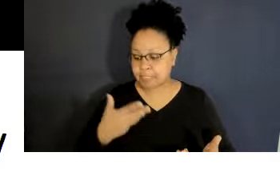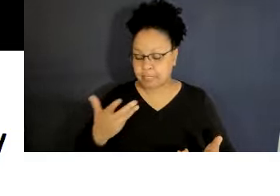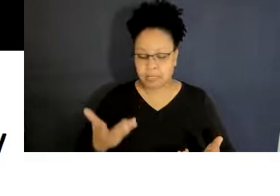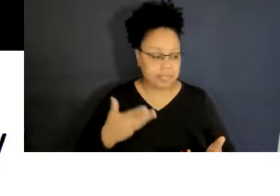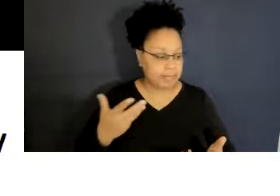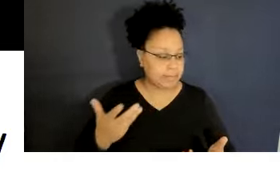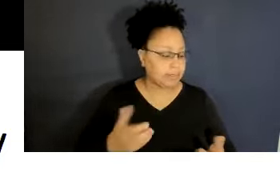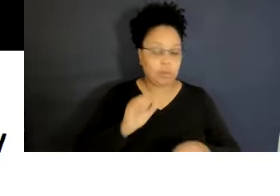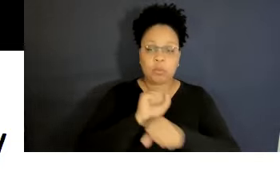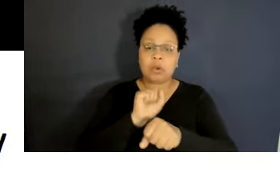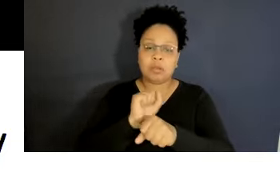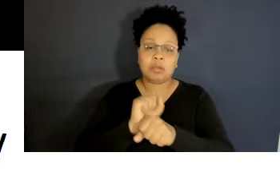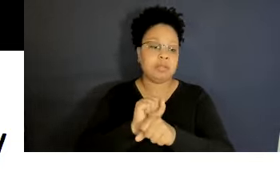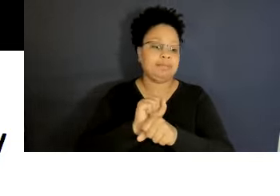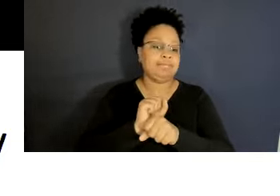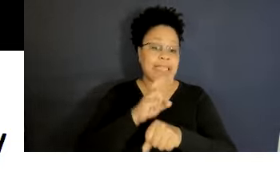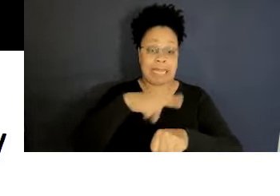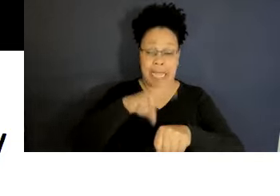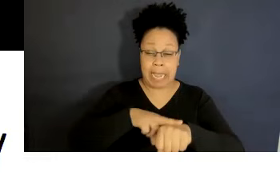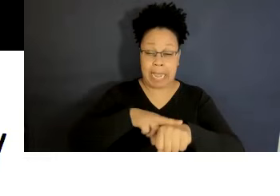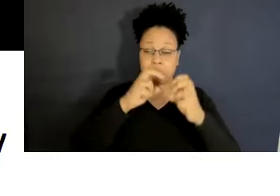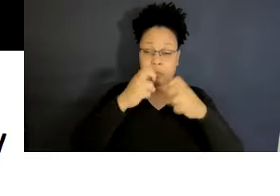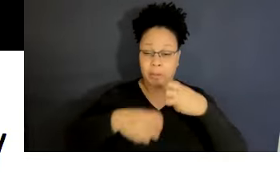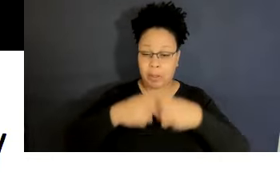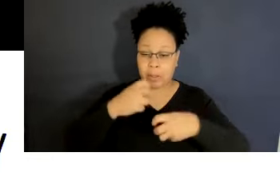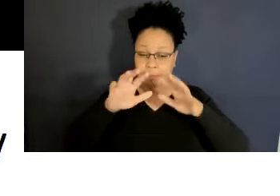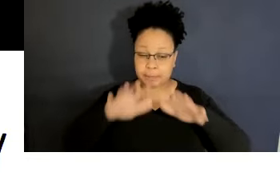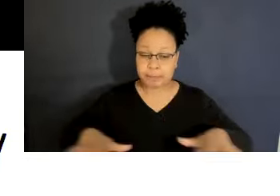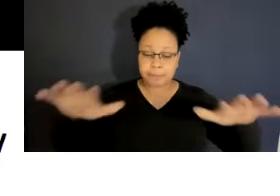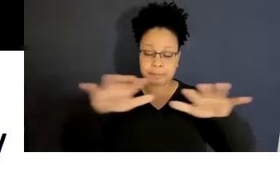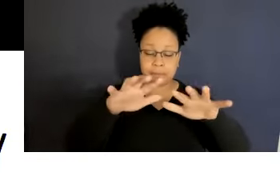work on more national issues, including